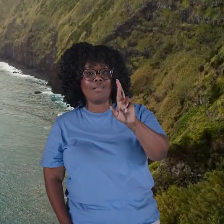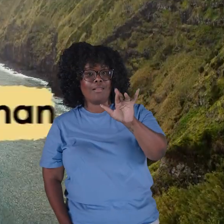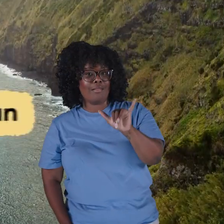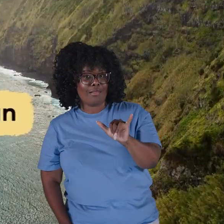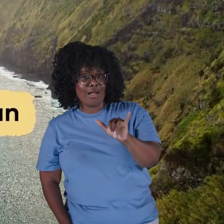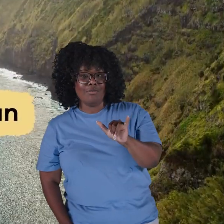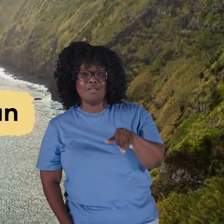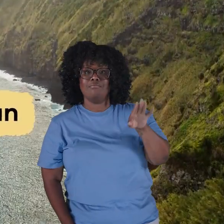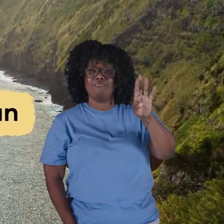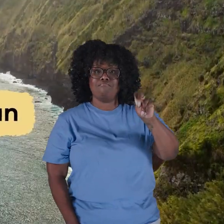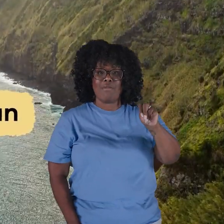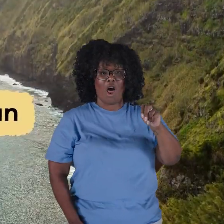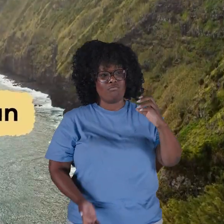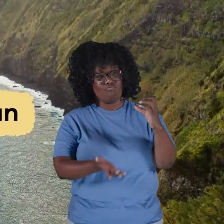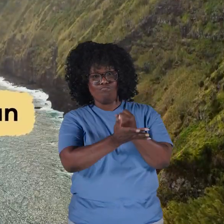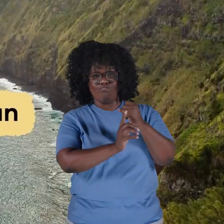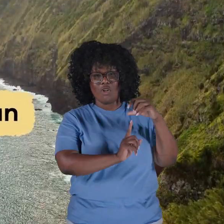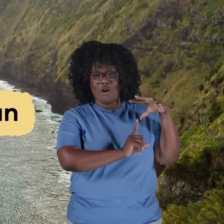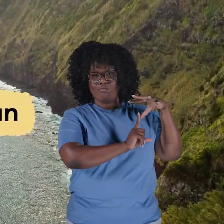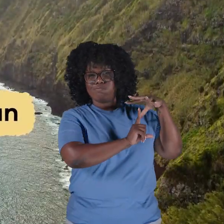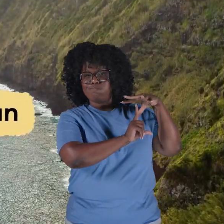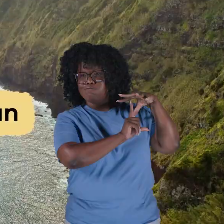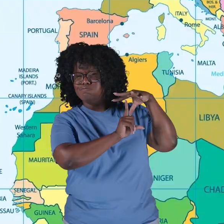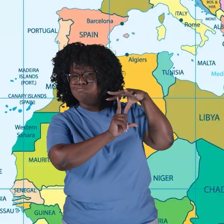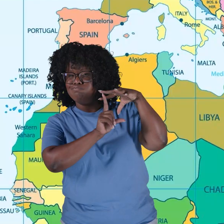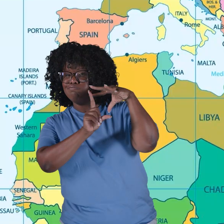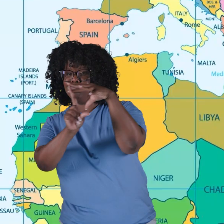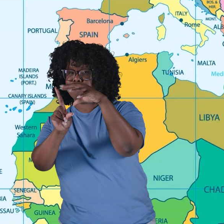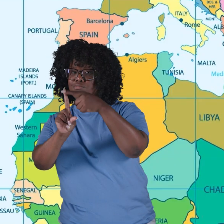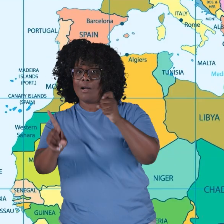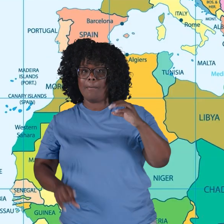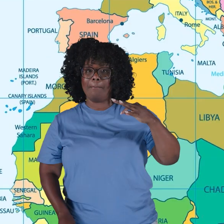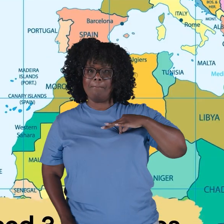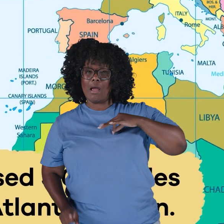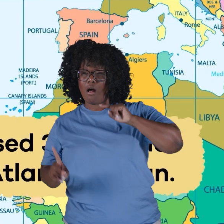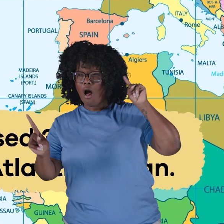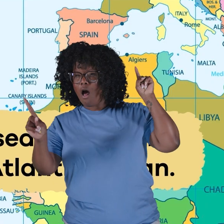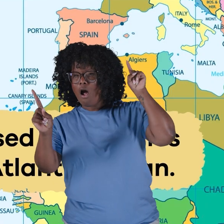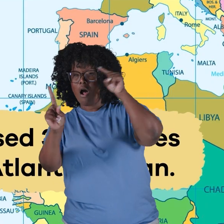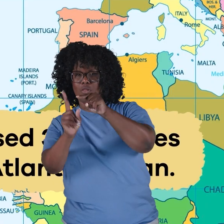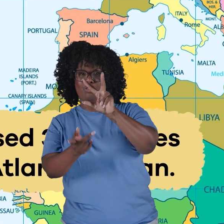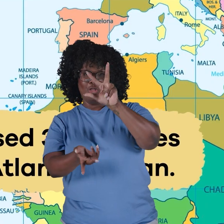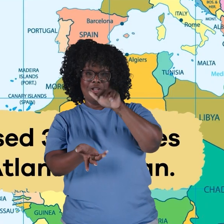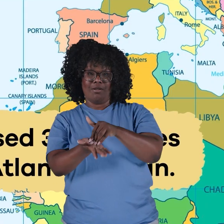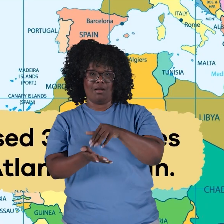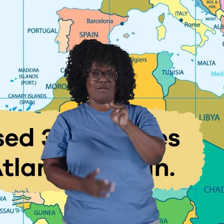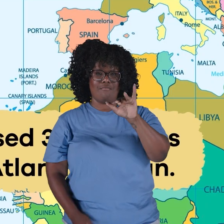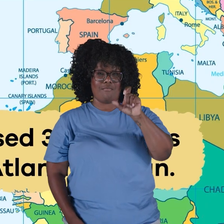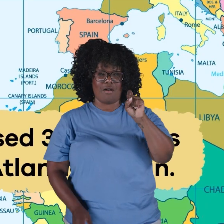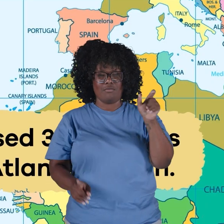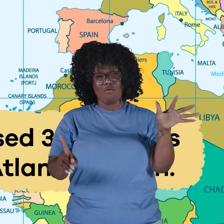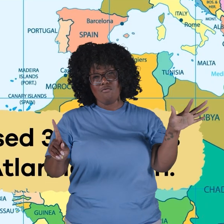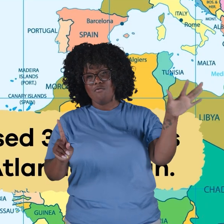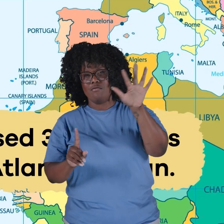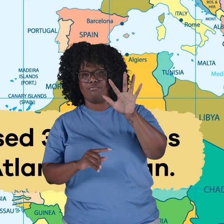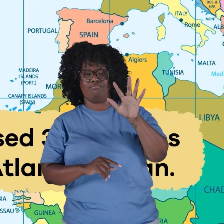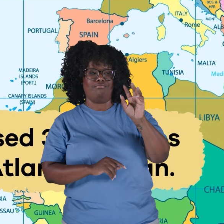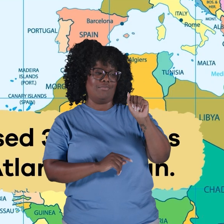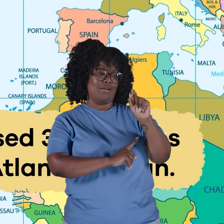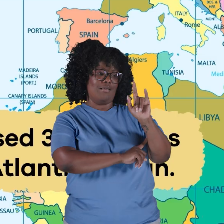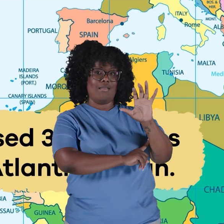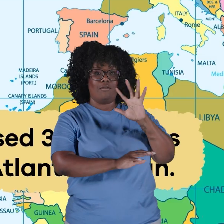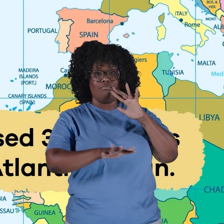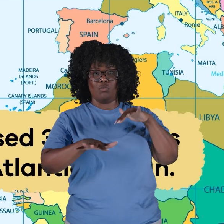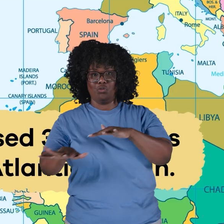Anderson, Larry Newman, and Ben Abruzzo took off from Maine and crossed 3,000 miles over